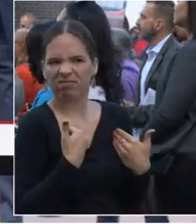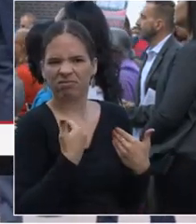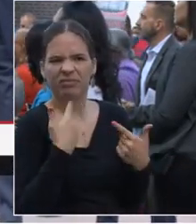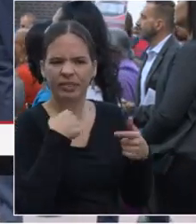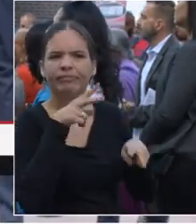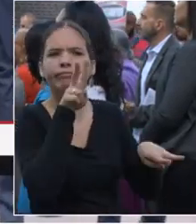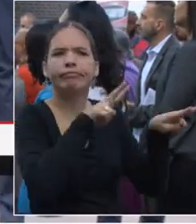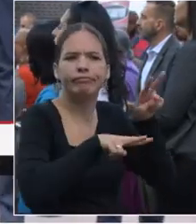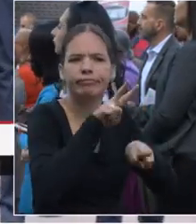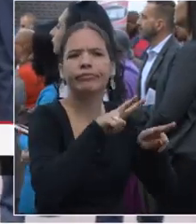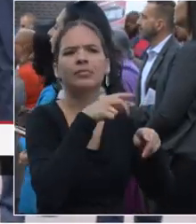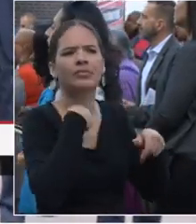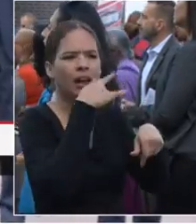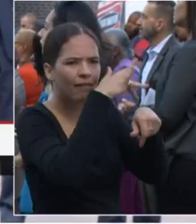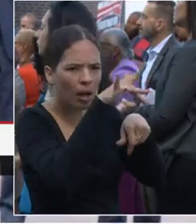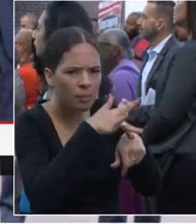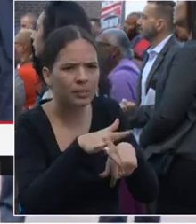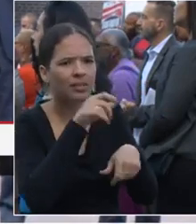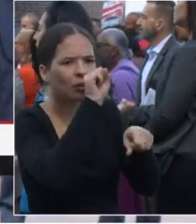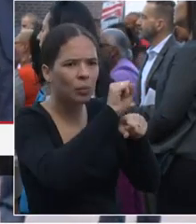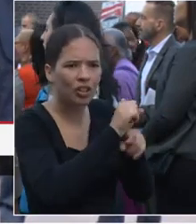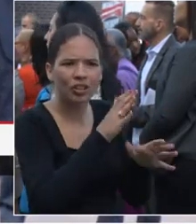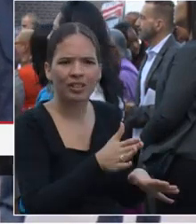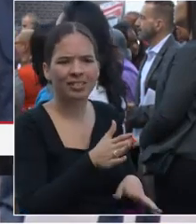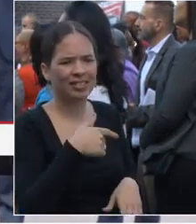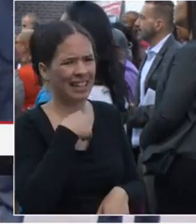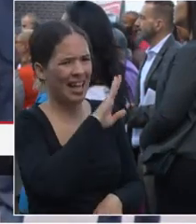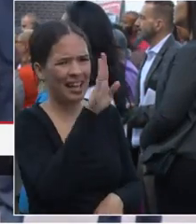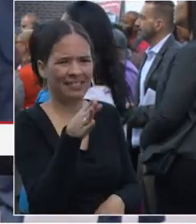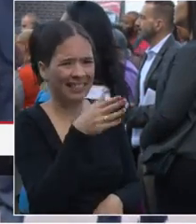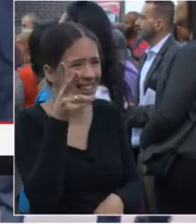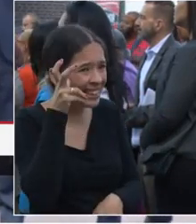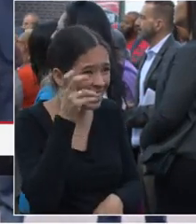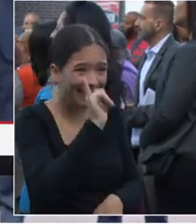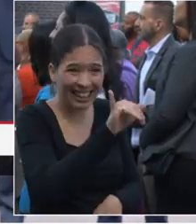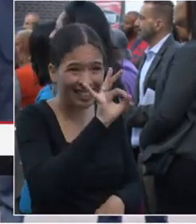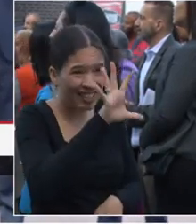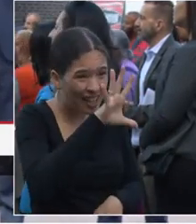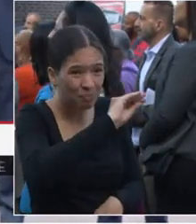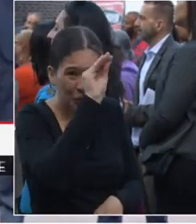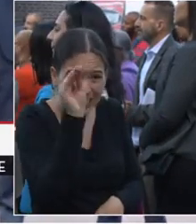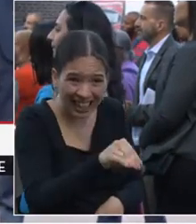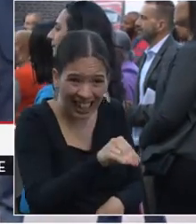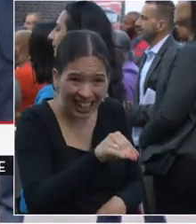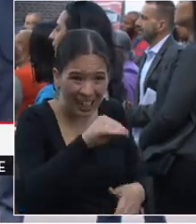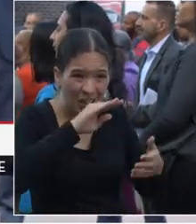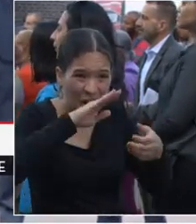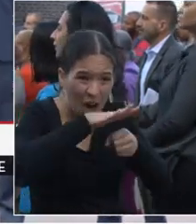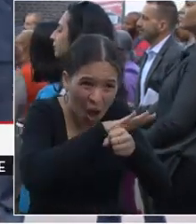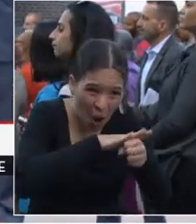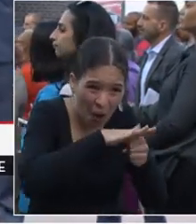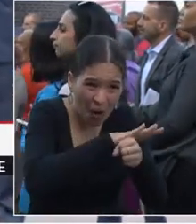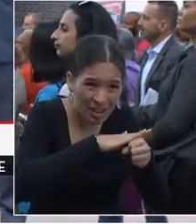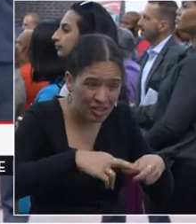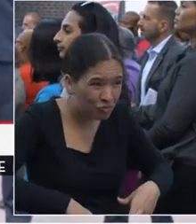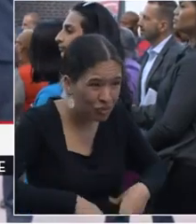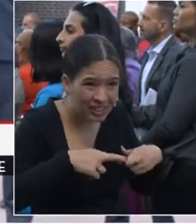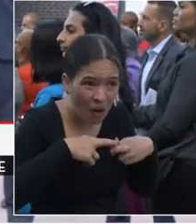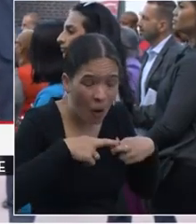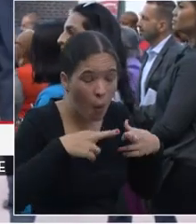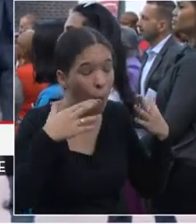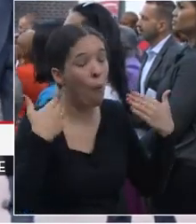openings. I've never heard the number 95%. So 95% in a very